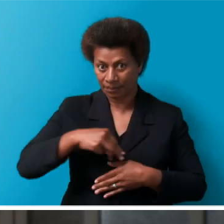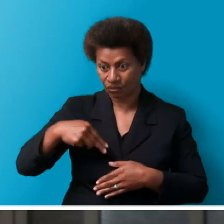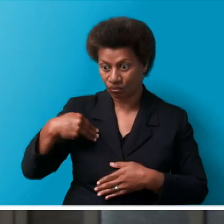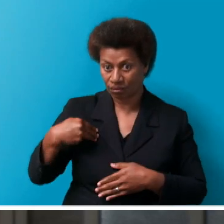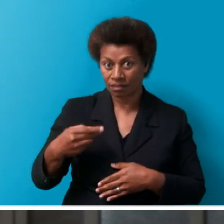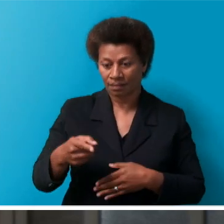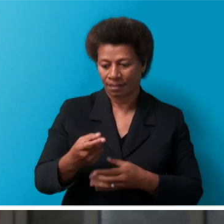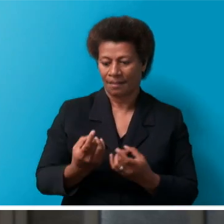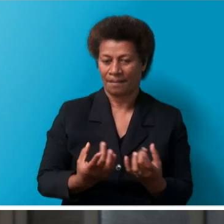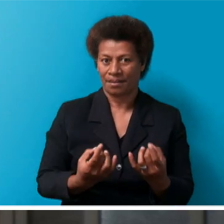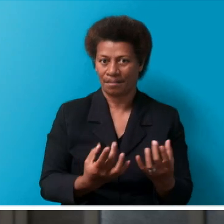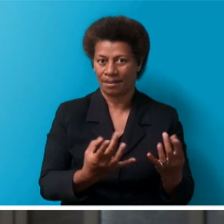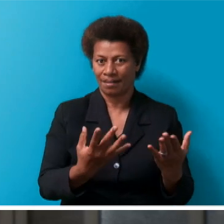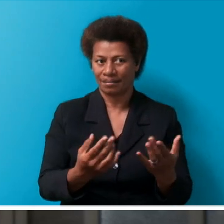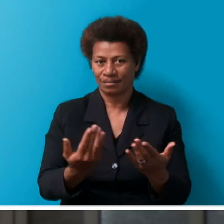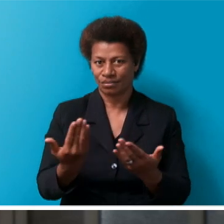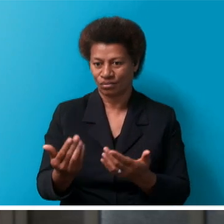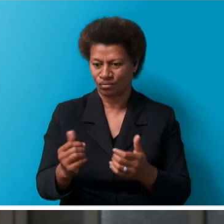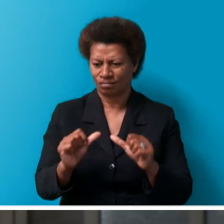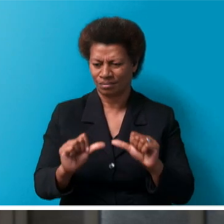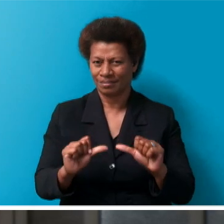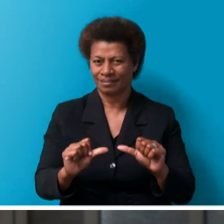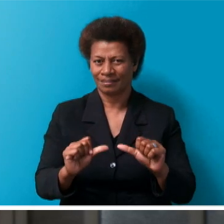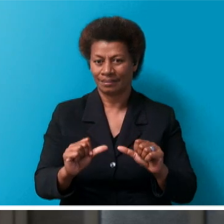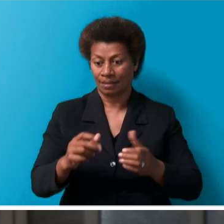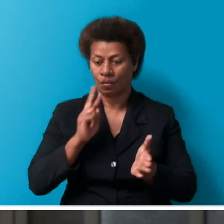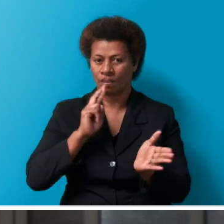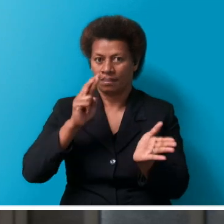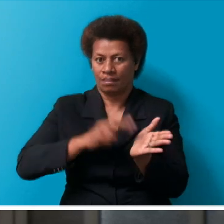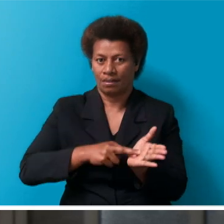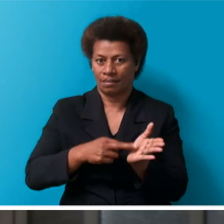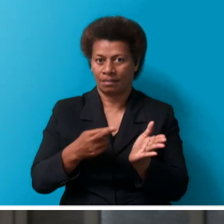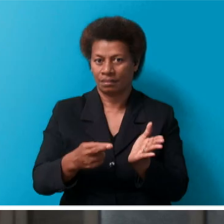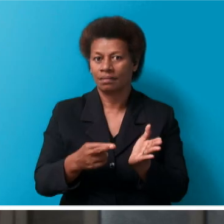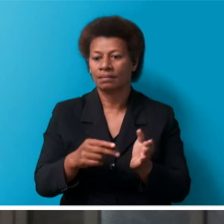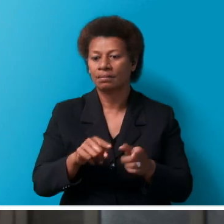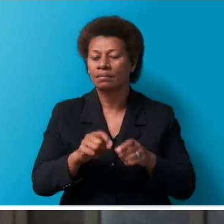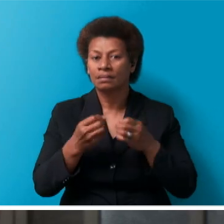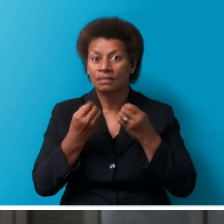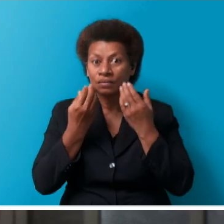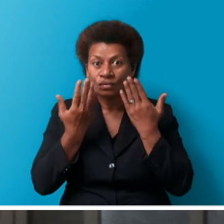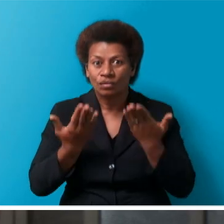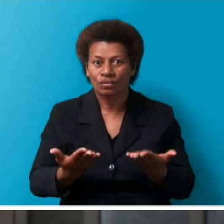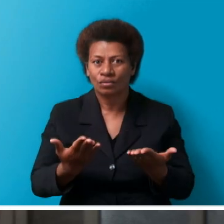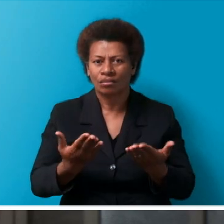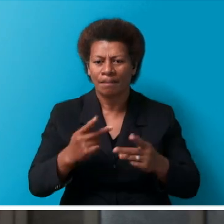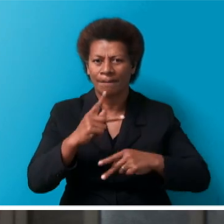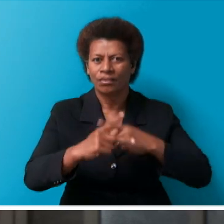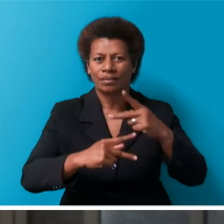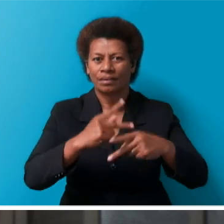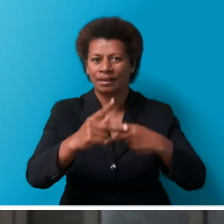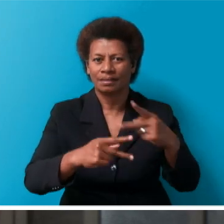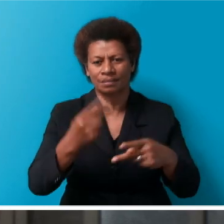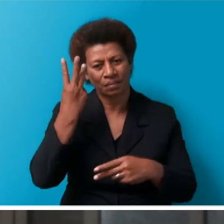currently preparing to defend Fiji's CEDAW report. This marks a critical opportunity for us to showcase our progress in advancing